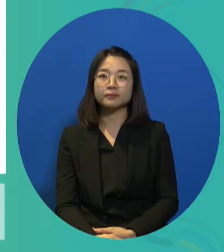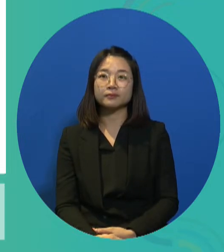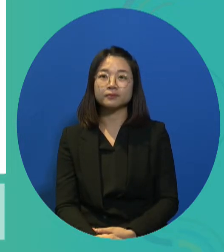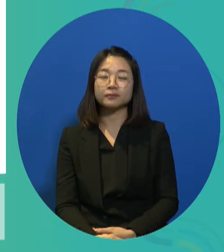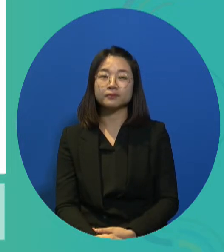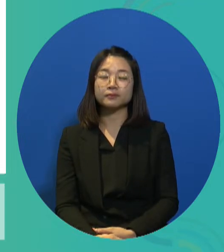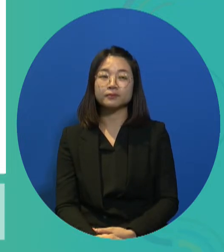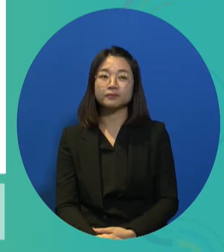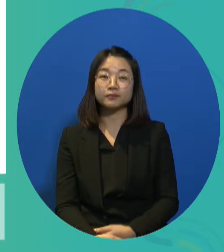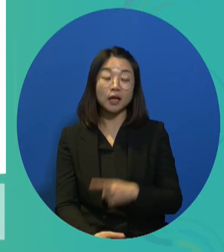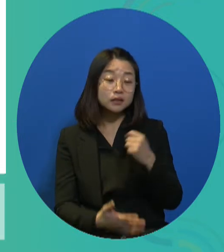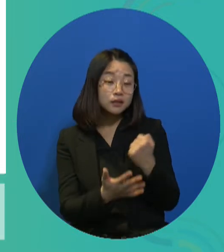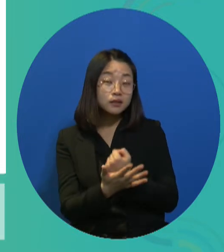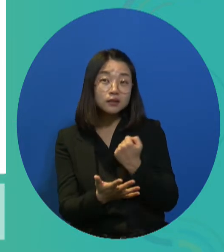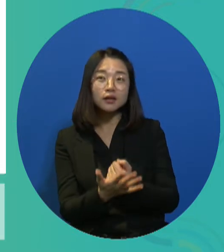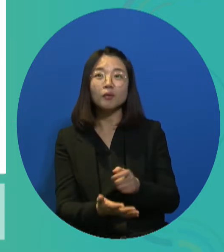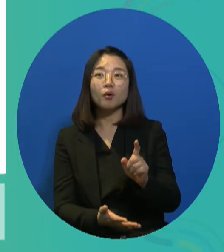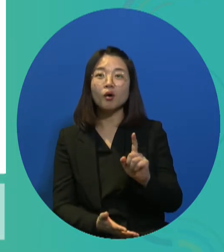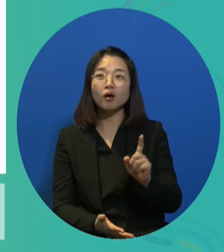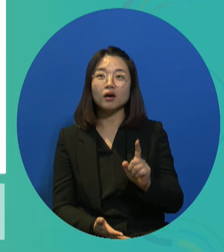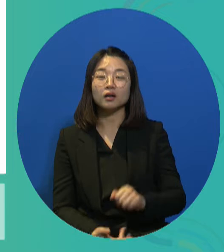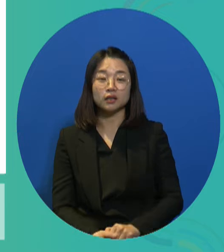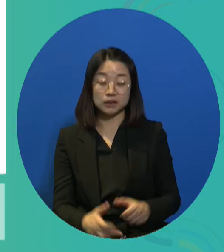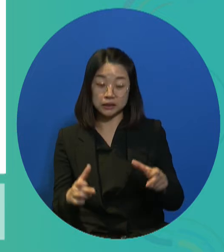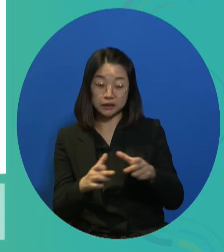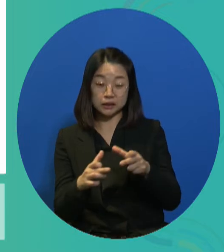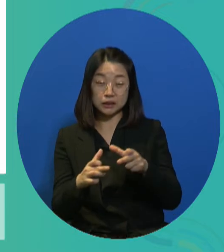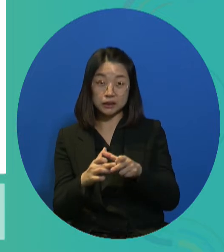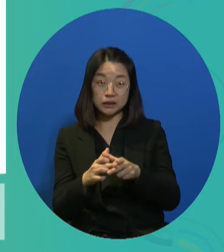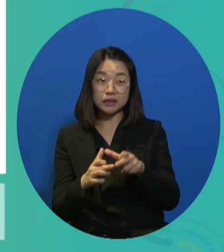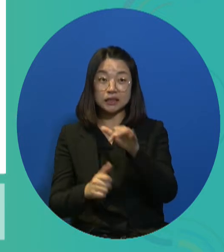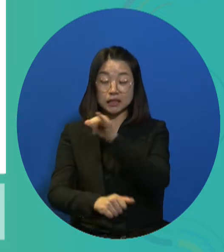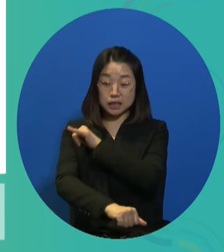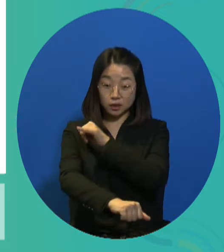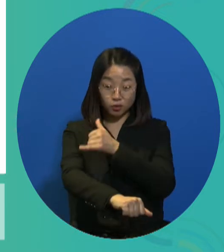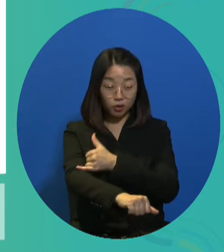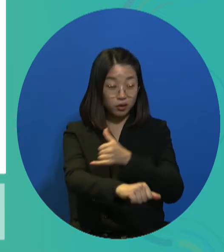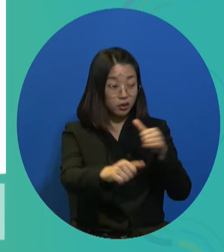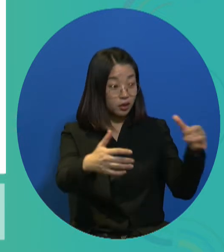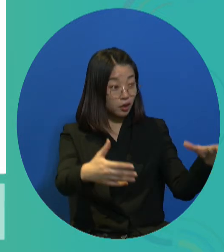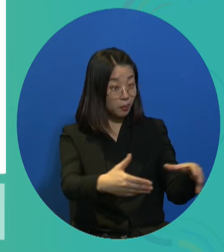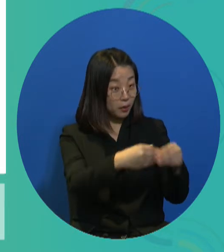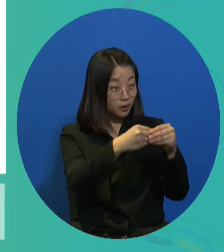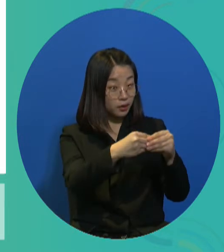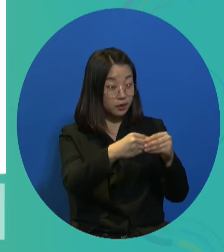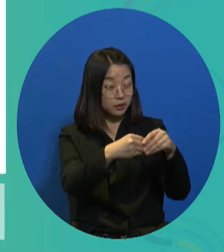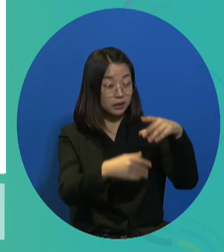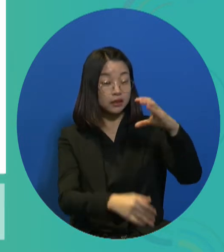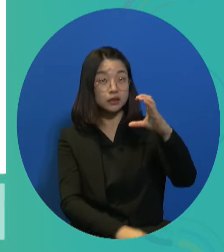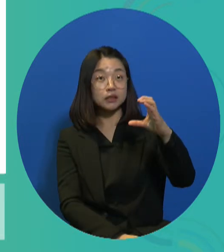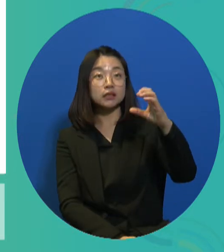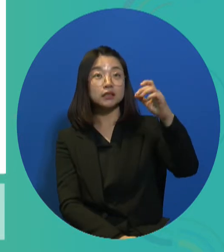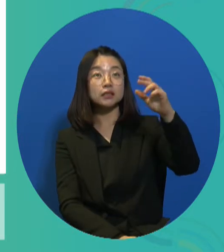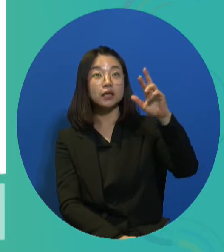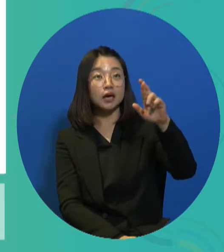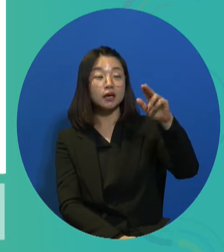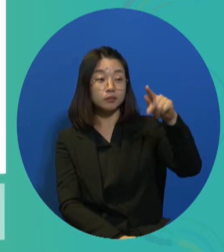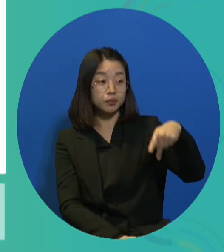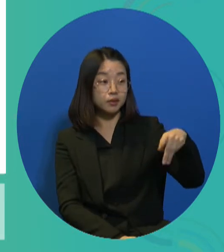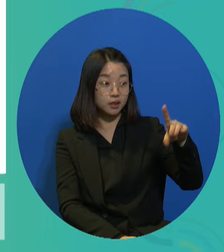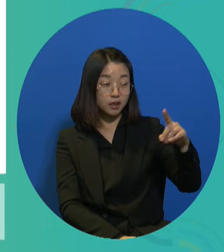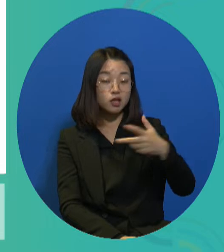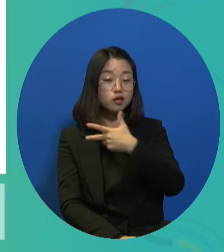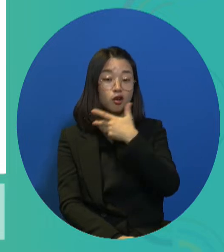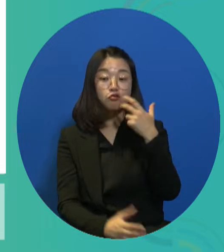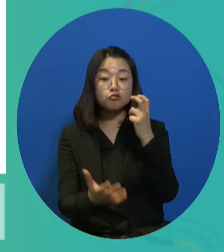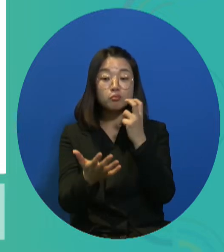in domestic legislation, so there were no real consequences for the government of the findings. But I would say that it was